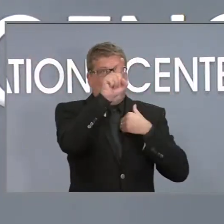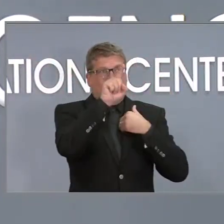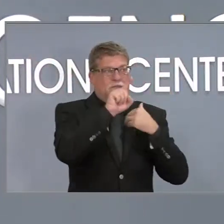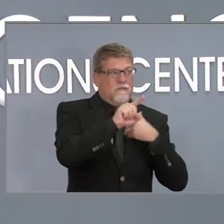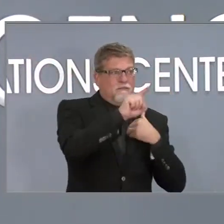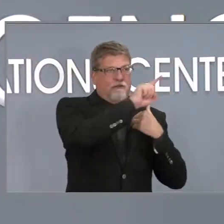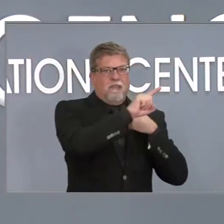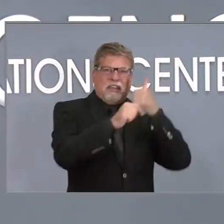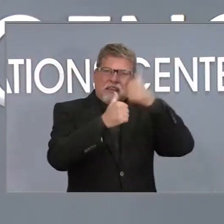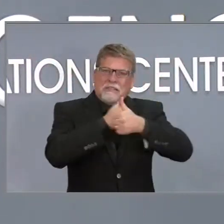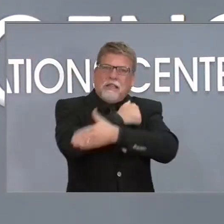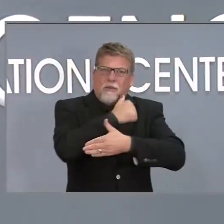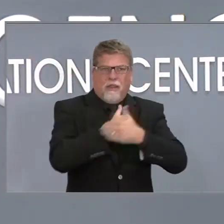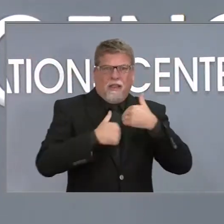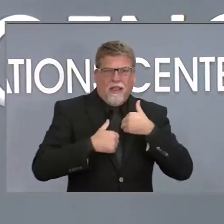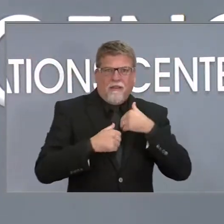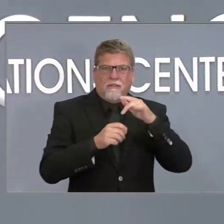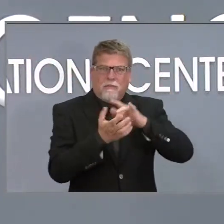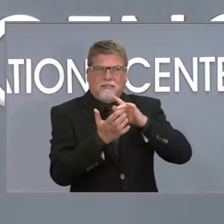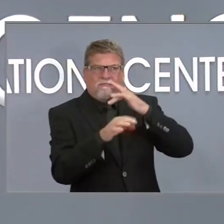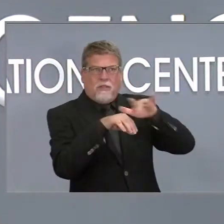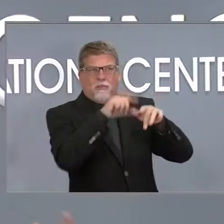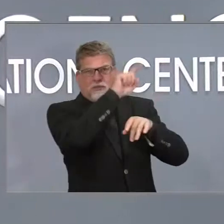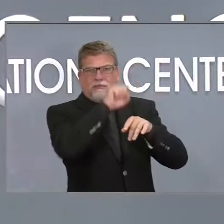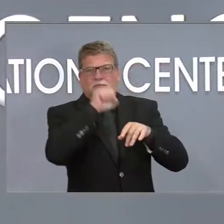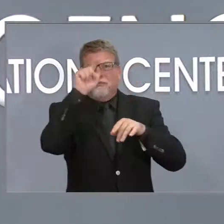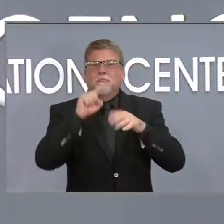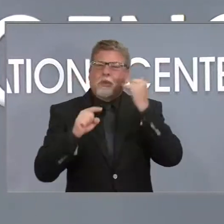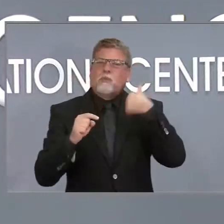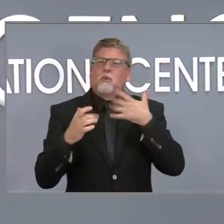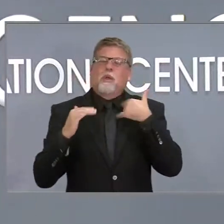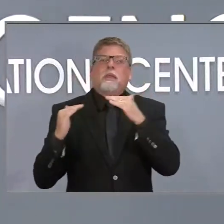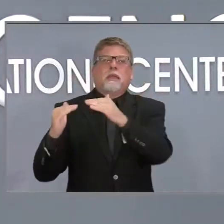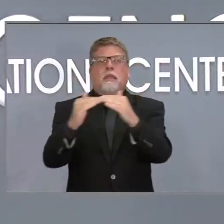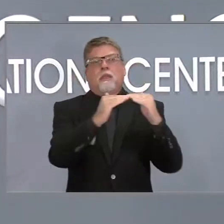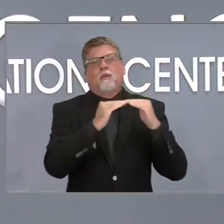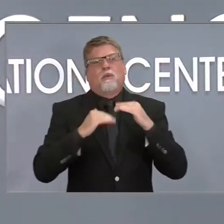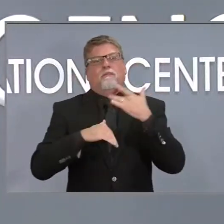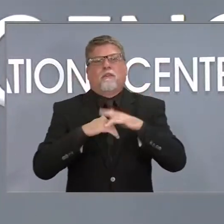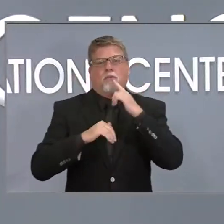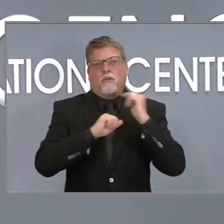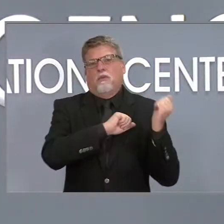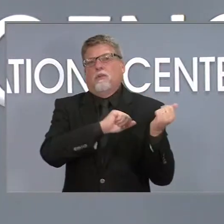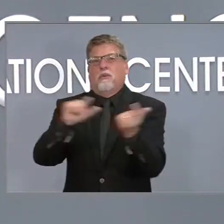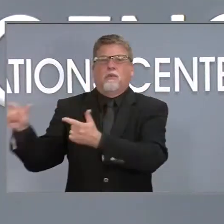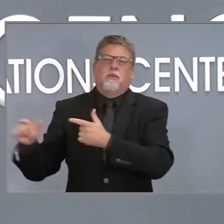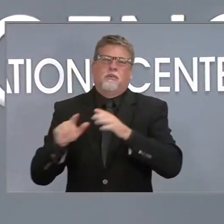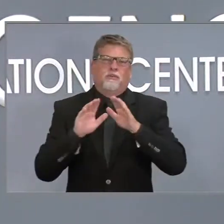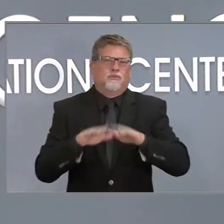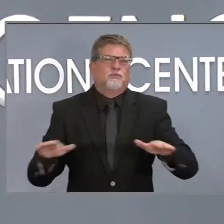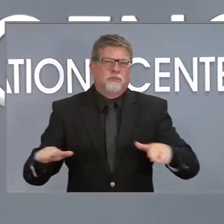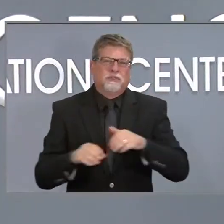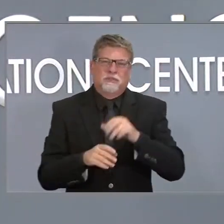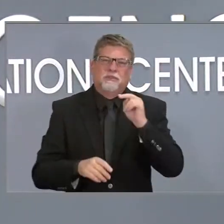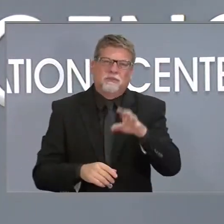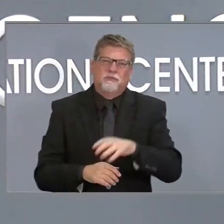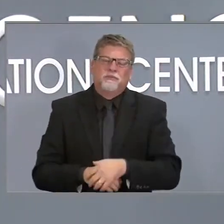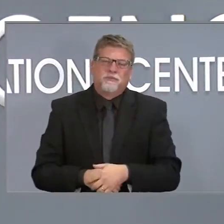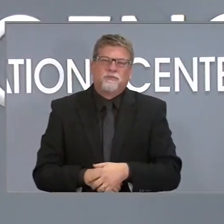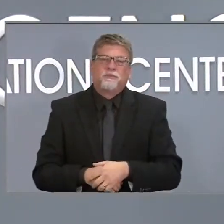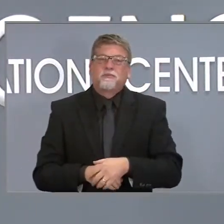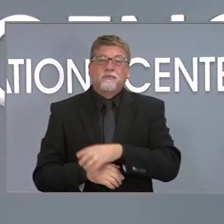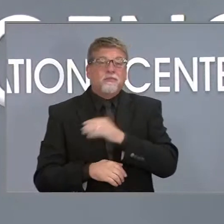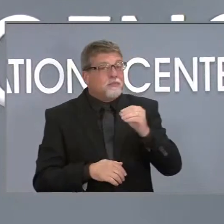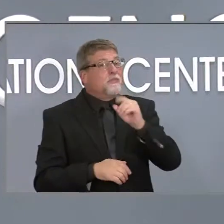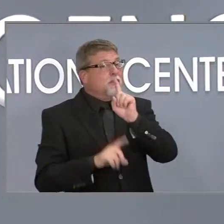of these vaccines. So again, making sure that we are equitably distributing across the state, and also looking at our